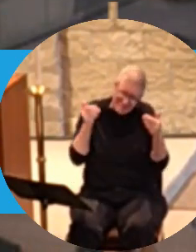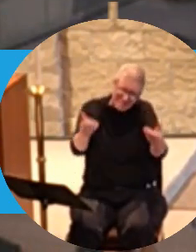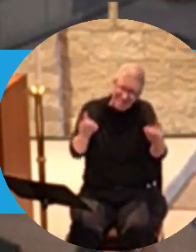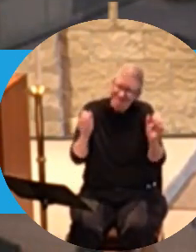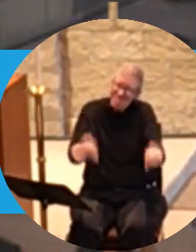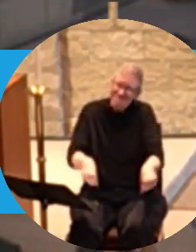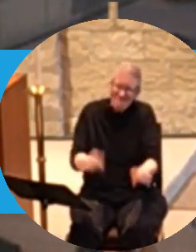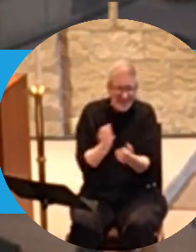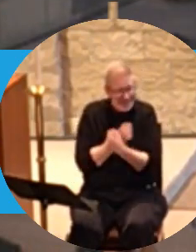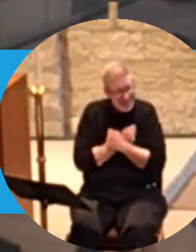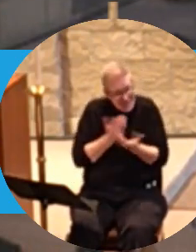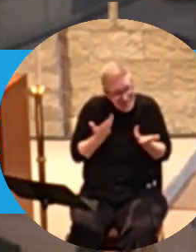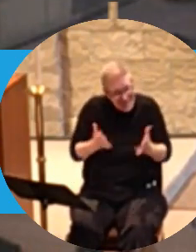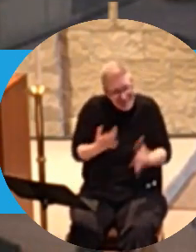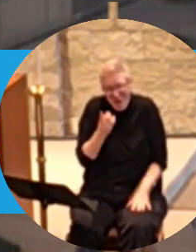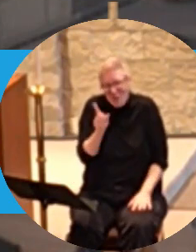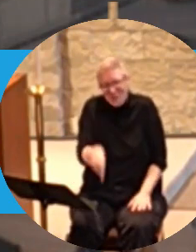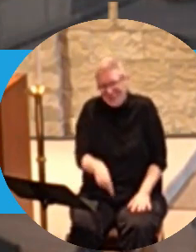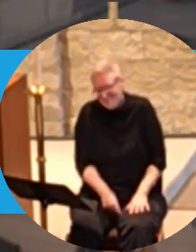Love is all you